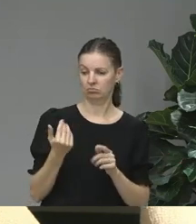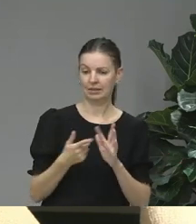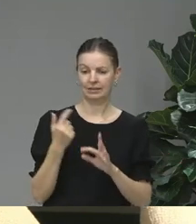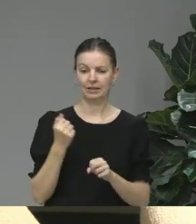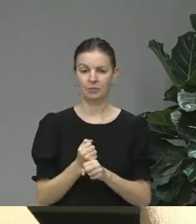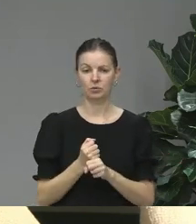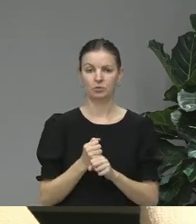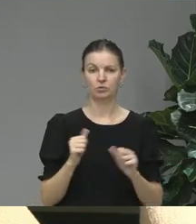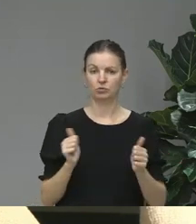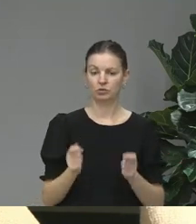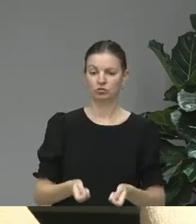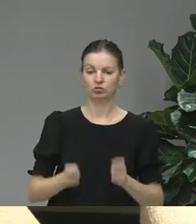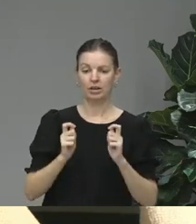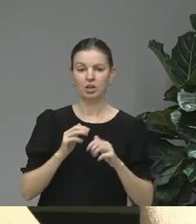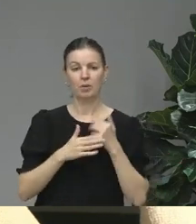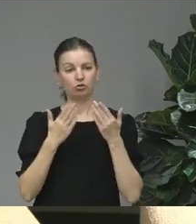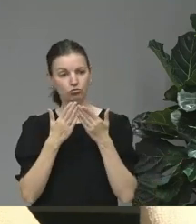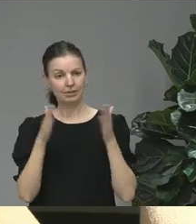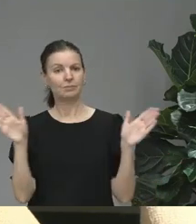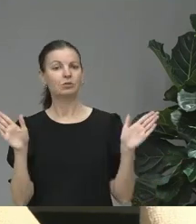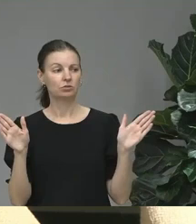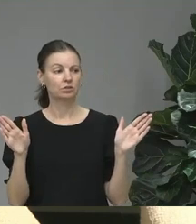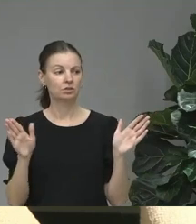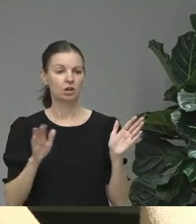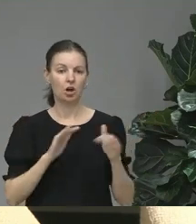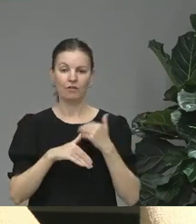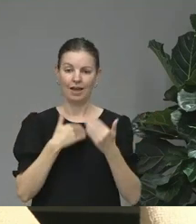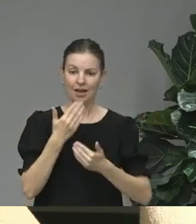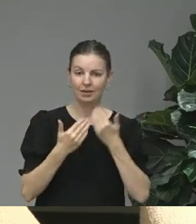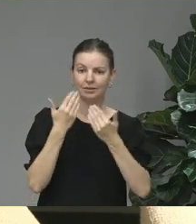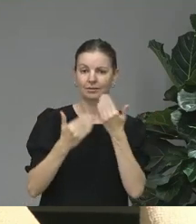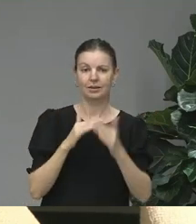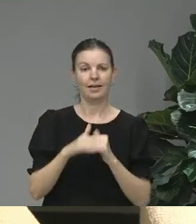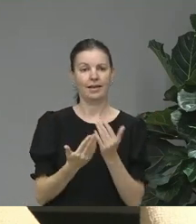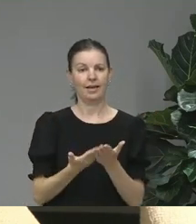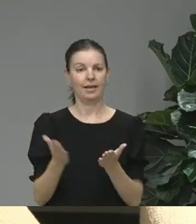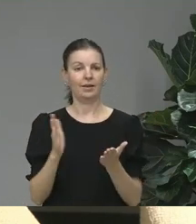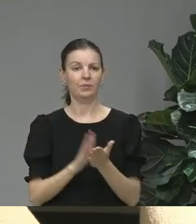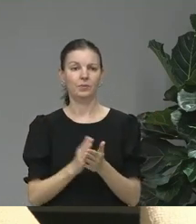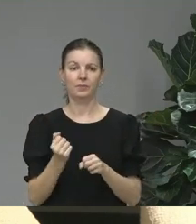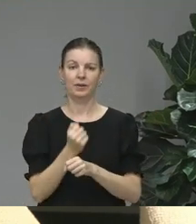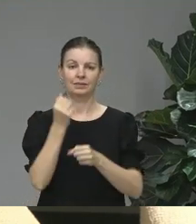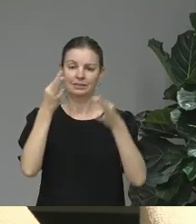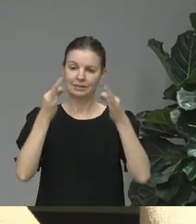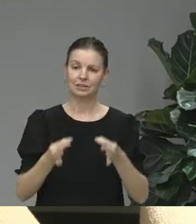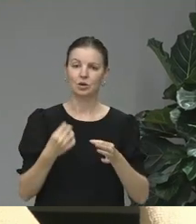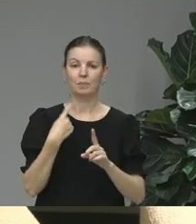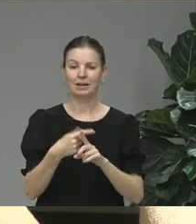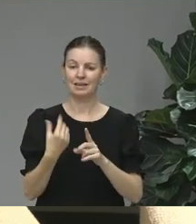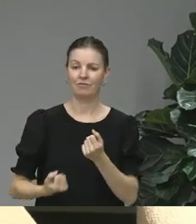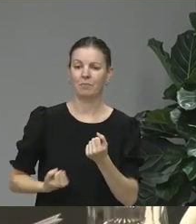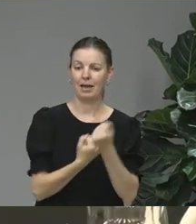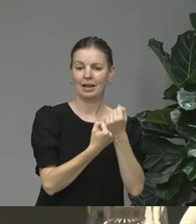about in terms of that transparency of articulating how decisions are made and providing the backup when it's needed.